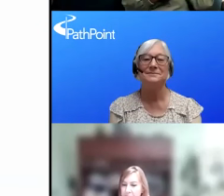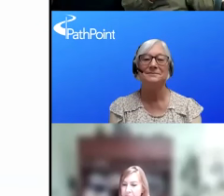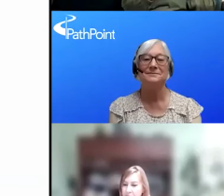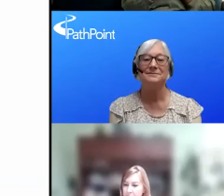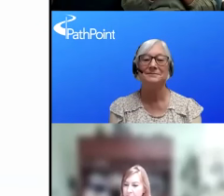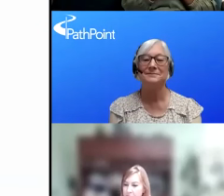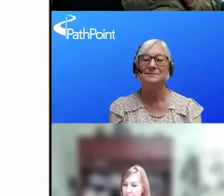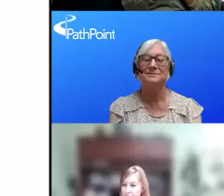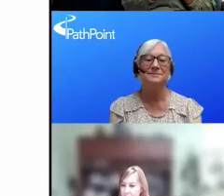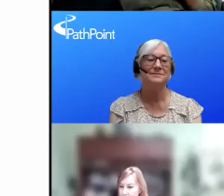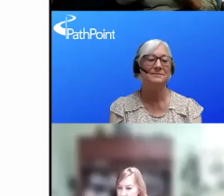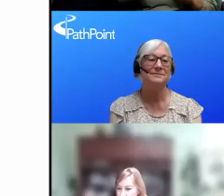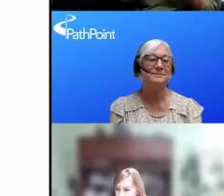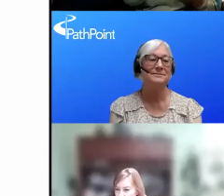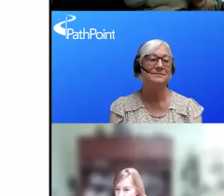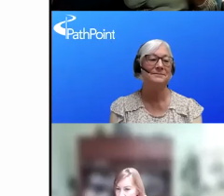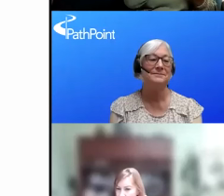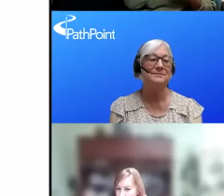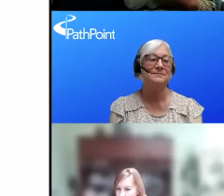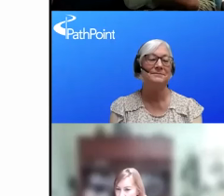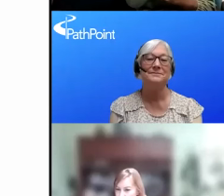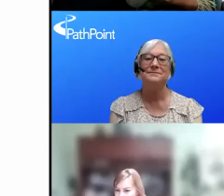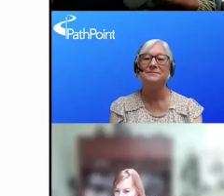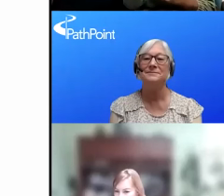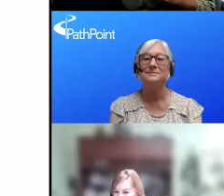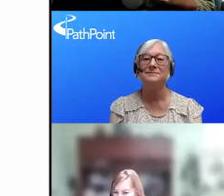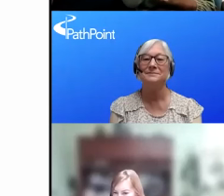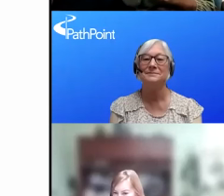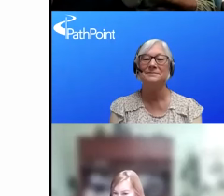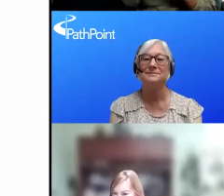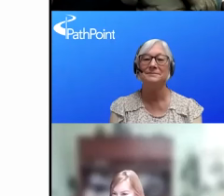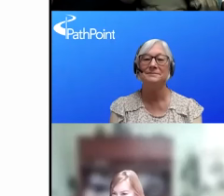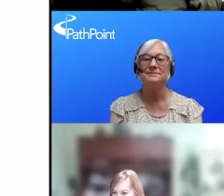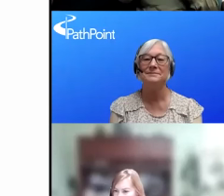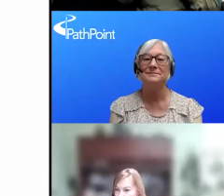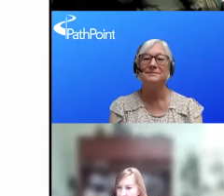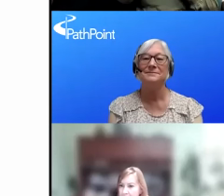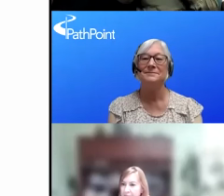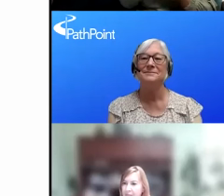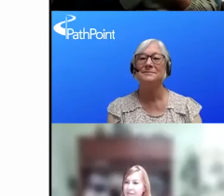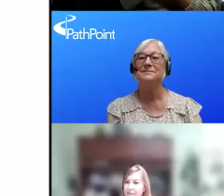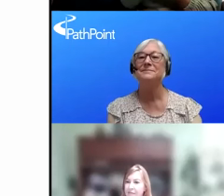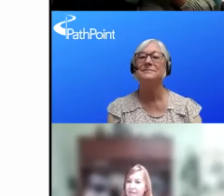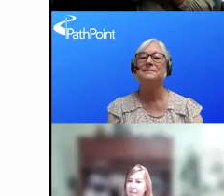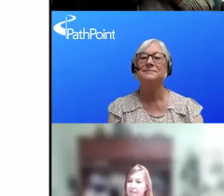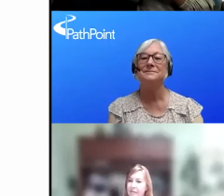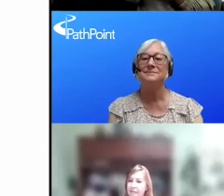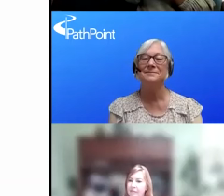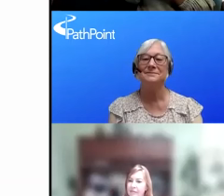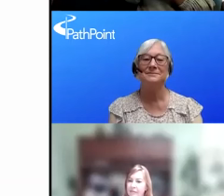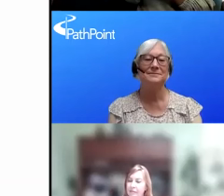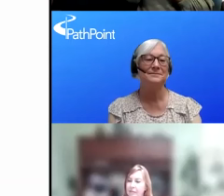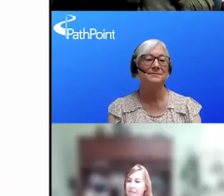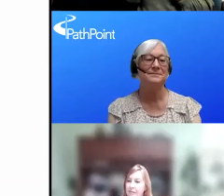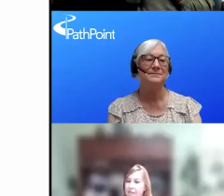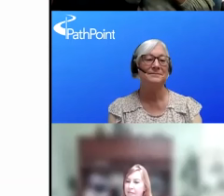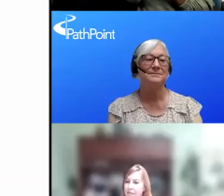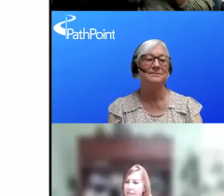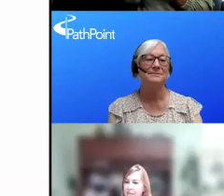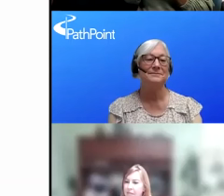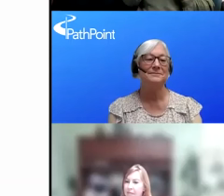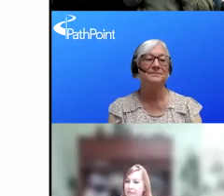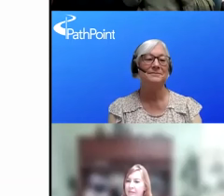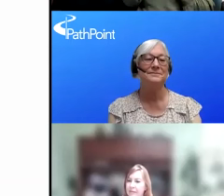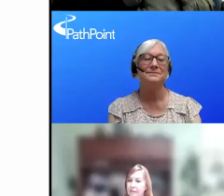Thank you, Will. Yeah, big thanks to Karen, Maureen, Gil, and Ted. Just a wealth